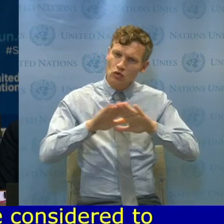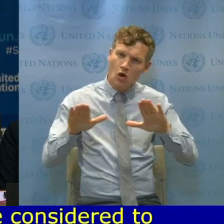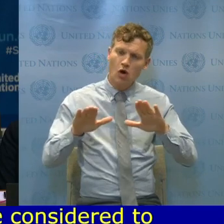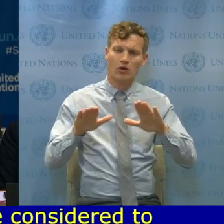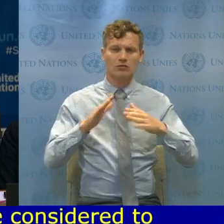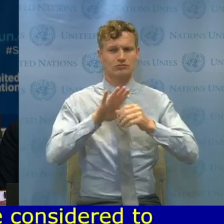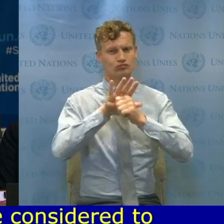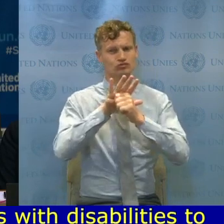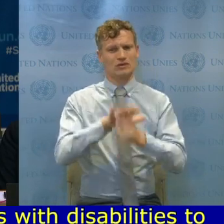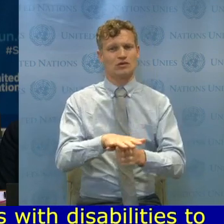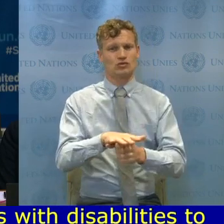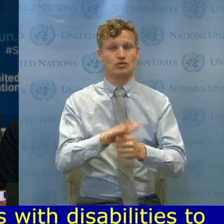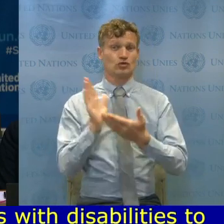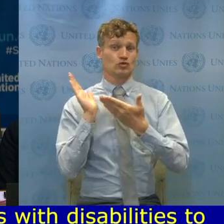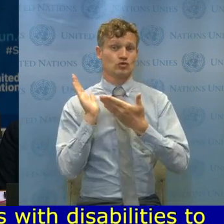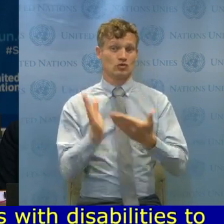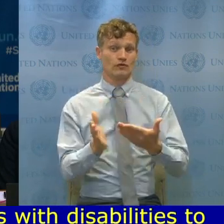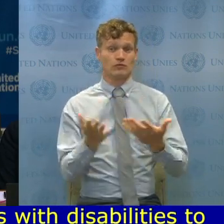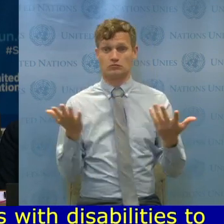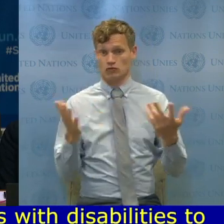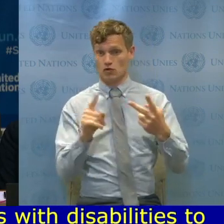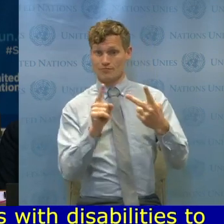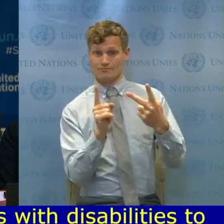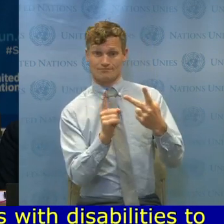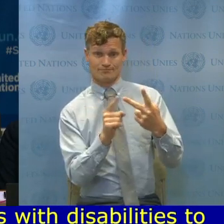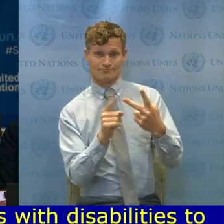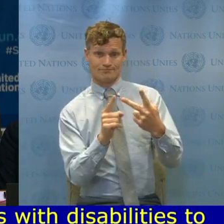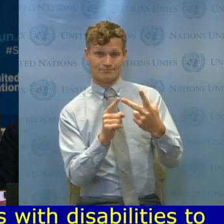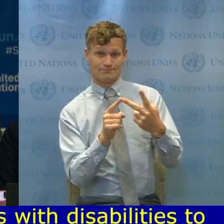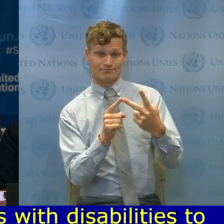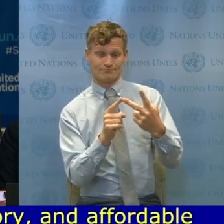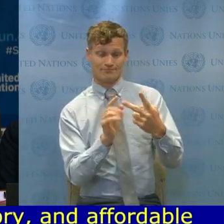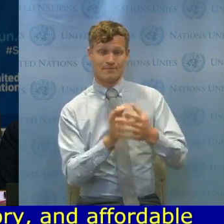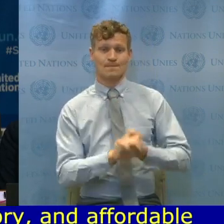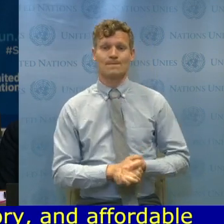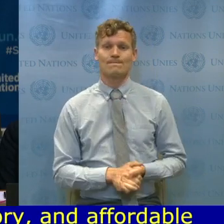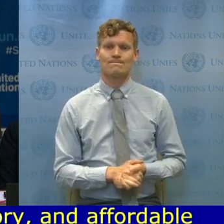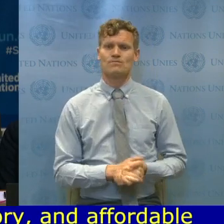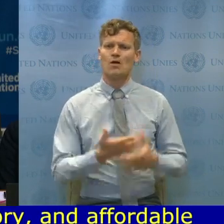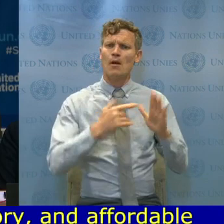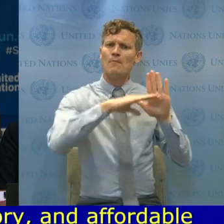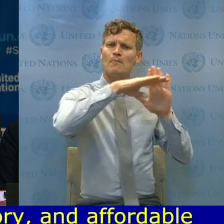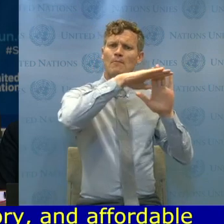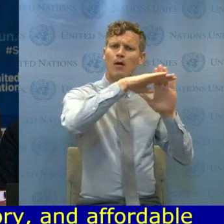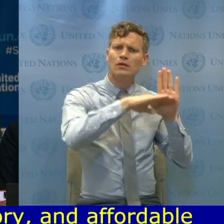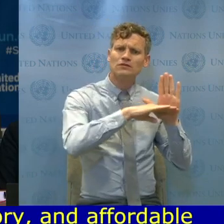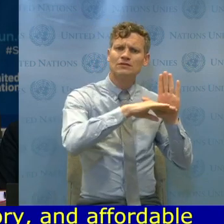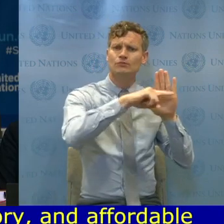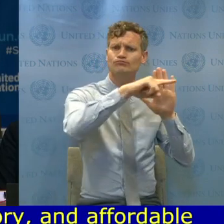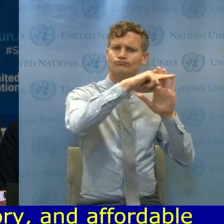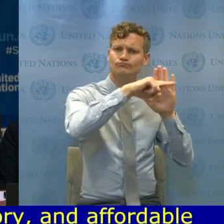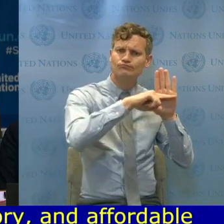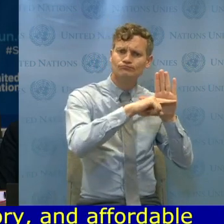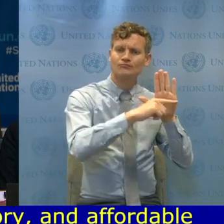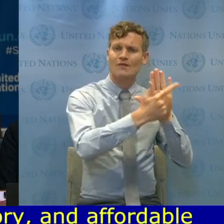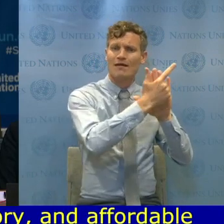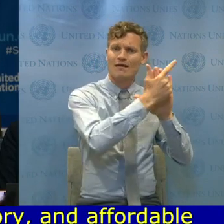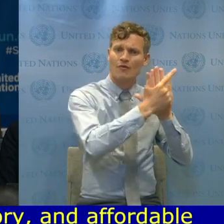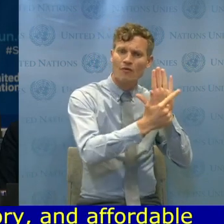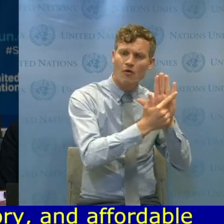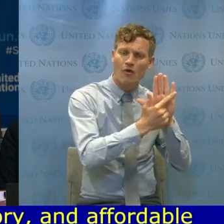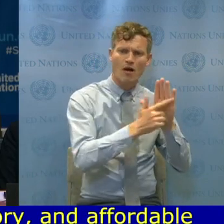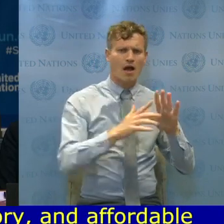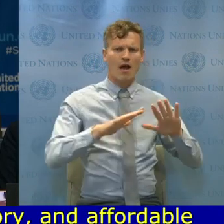healthcare services? B, what actions, laws, and policies are needed by governments to ensure